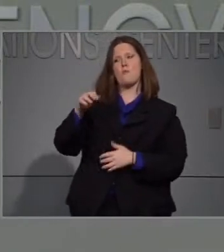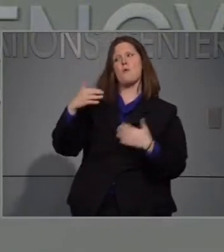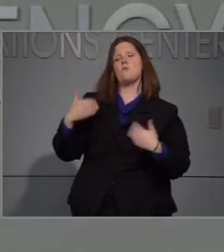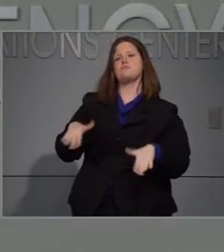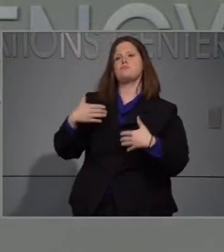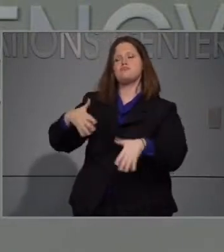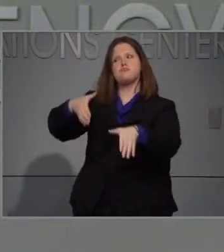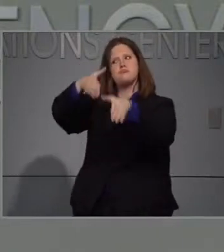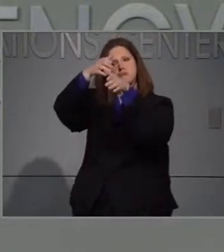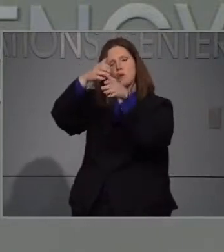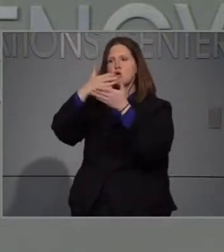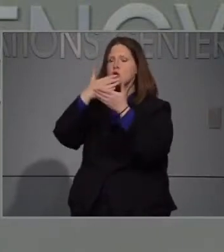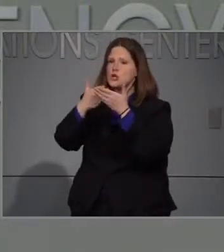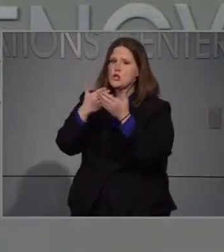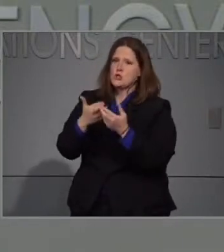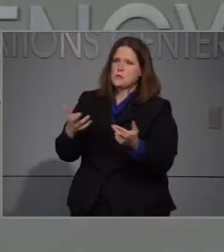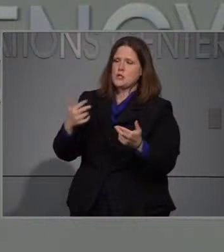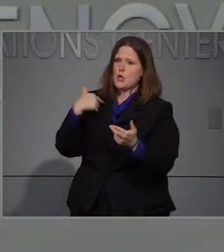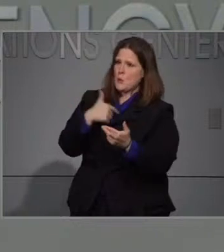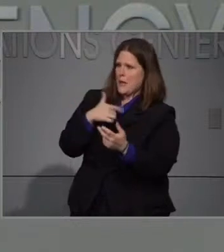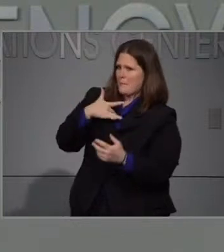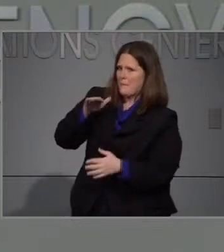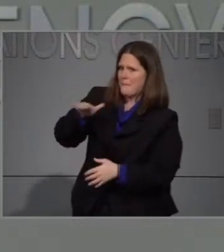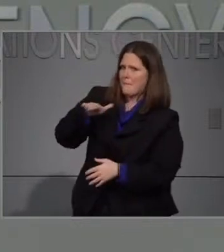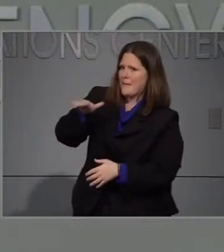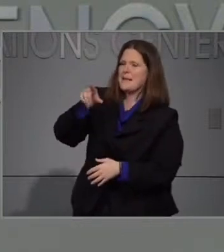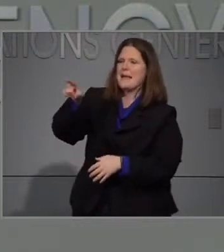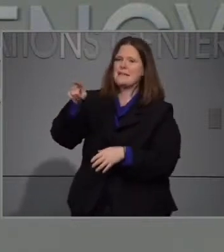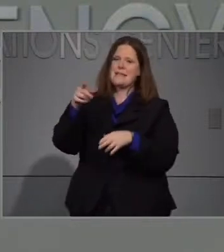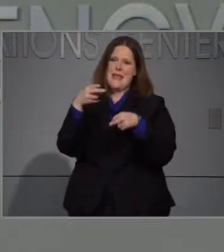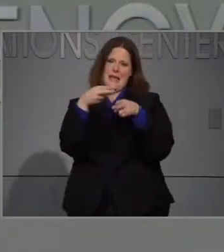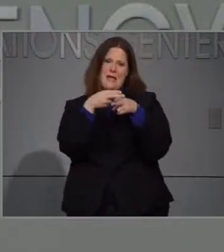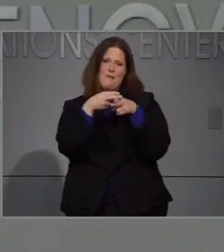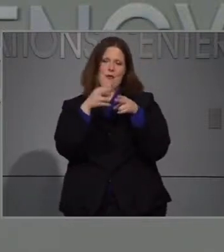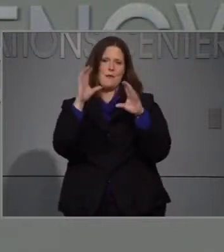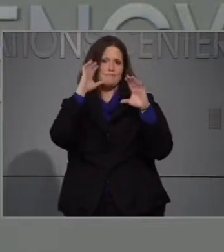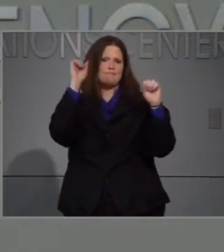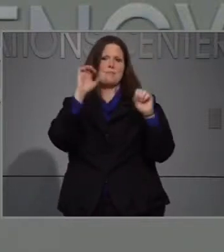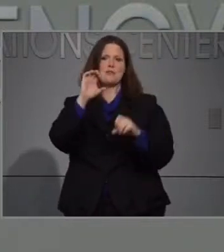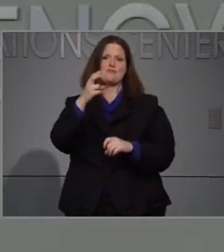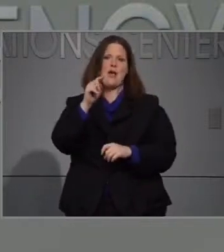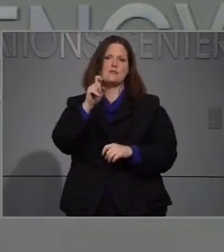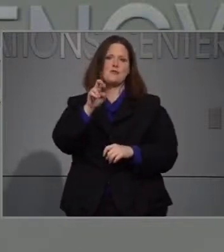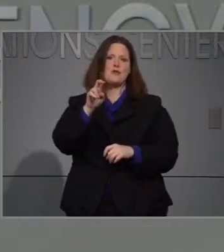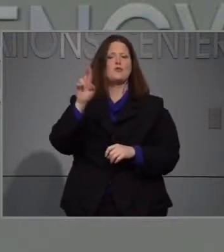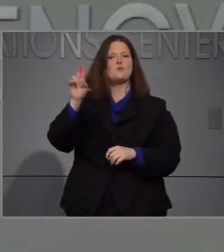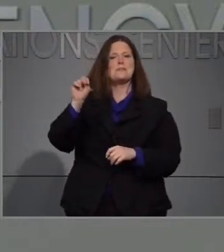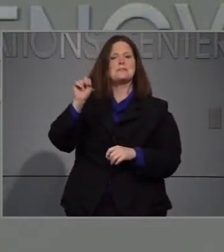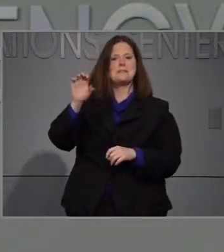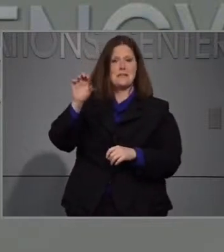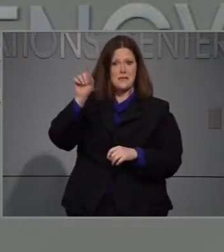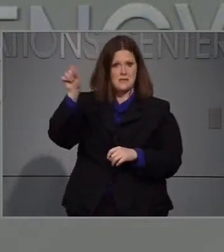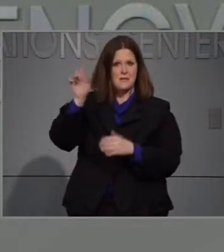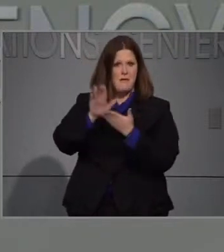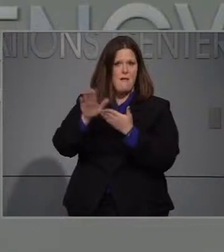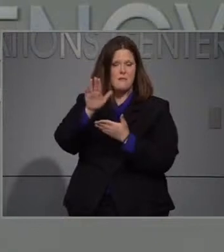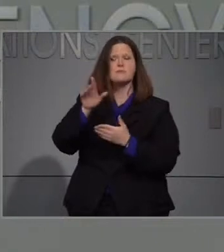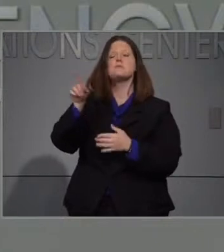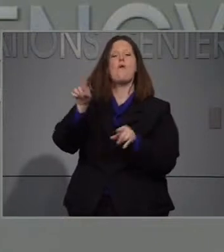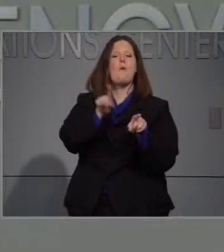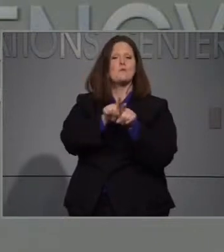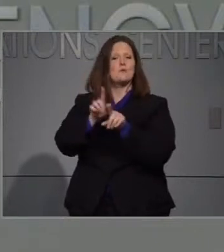Not only is he the interim chancellor for UNC, but as we all know, he also is the former head